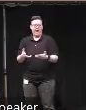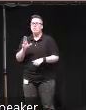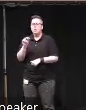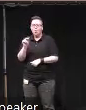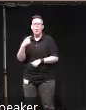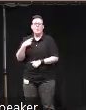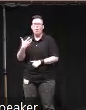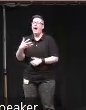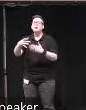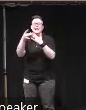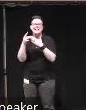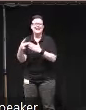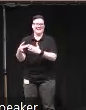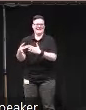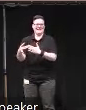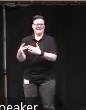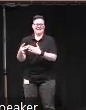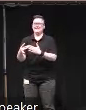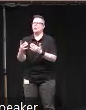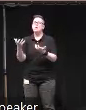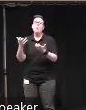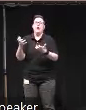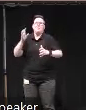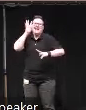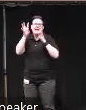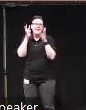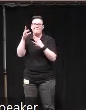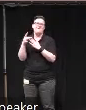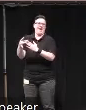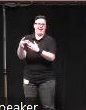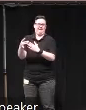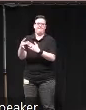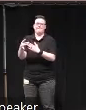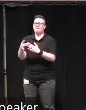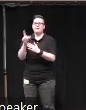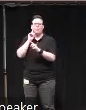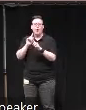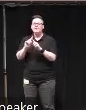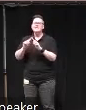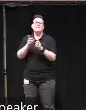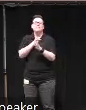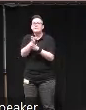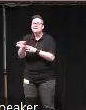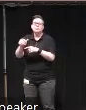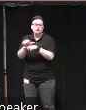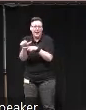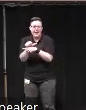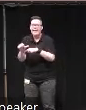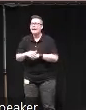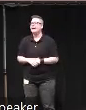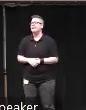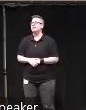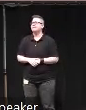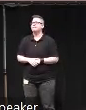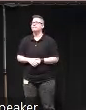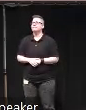be able to be a leader in terms of being an innovator through disciplinary training and